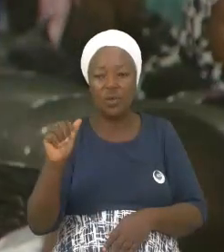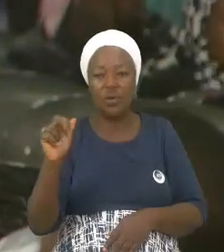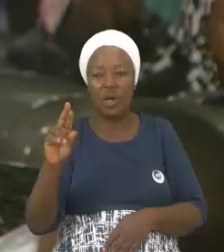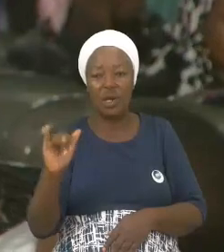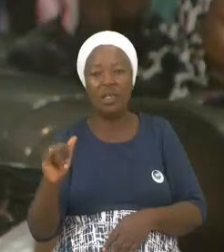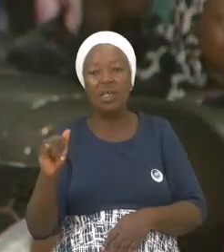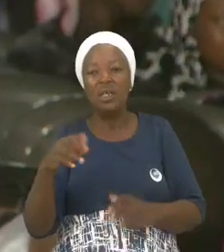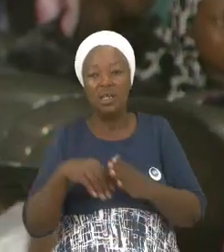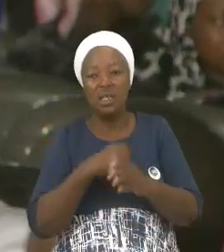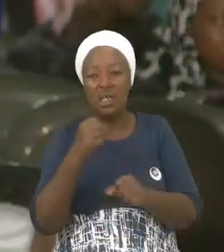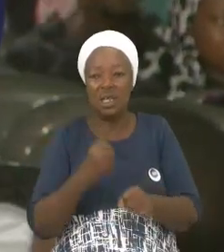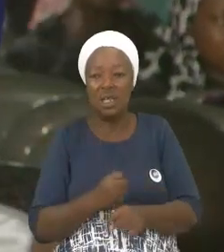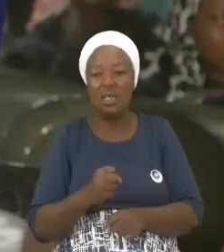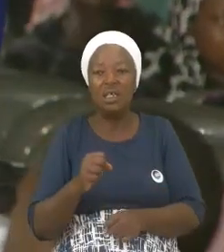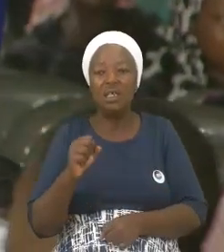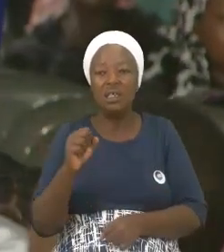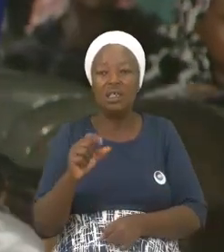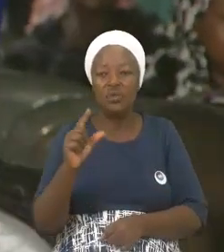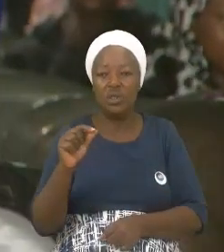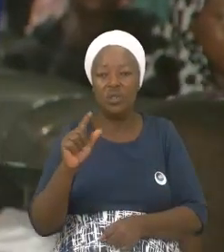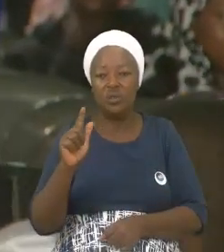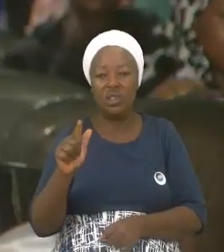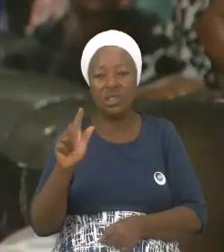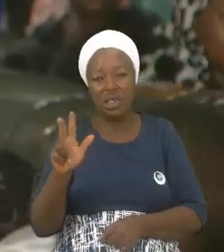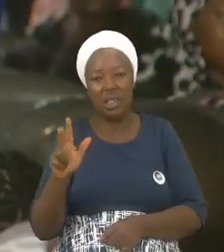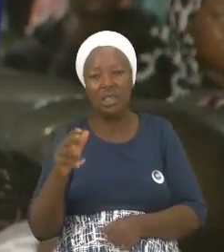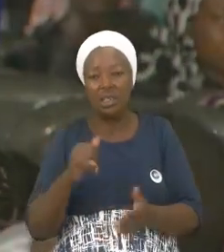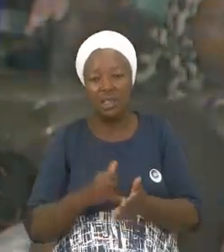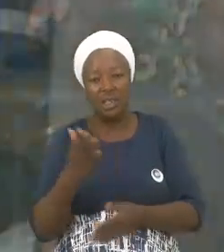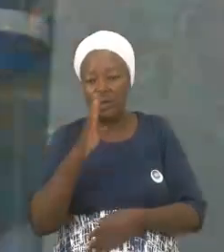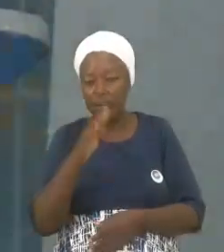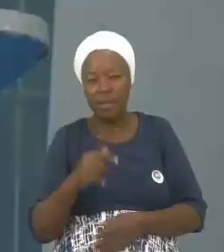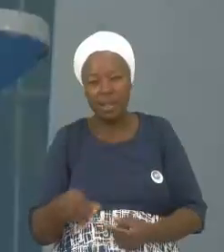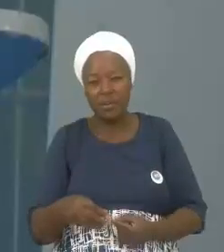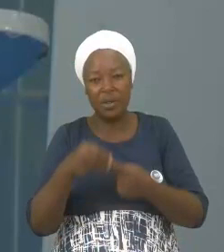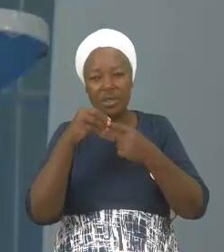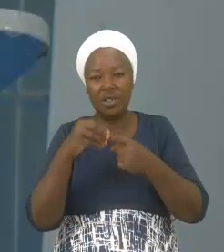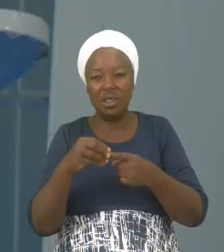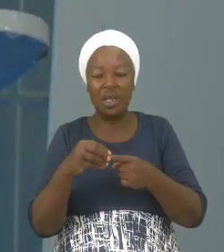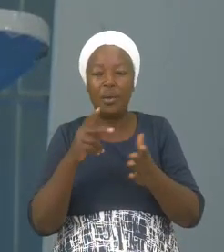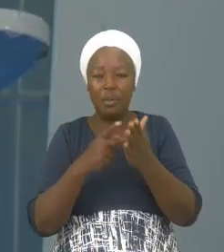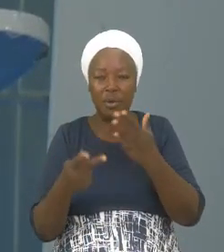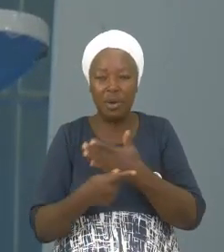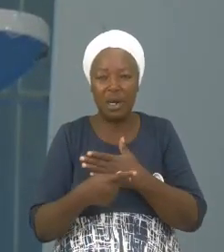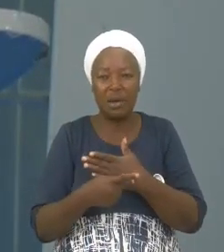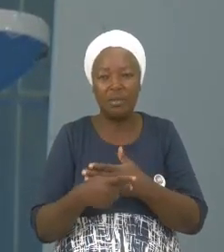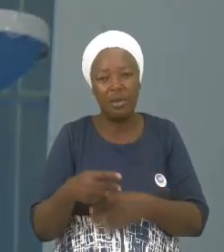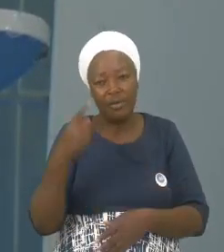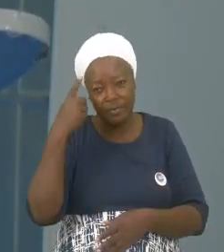2023, there's going to be a special rally banquet for you in particular.